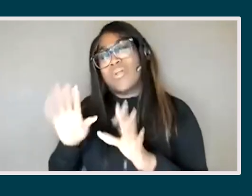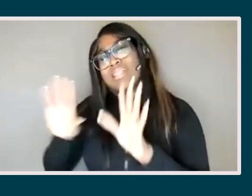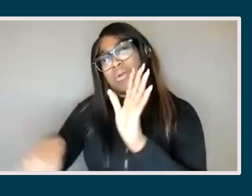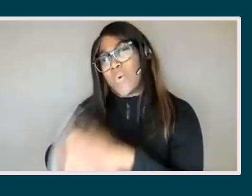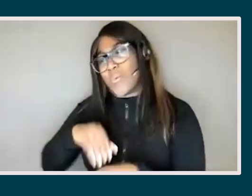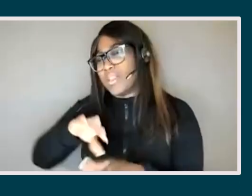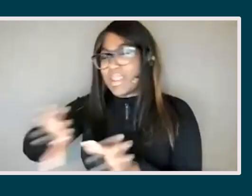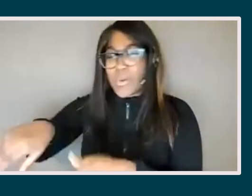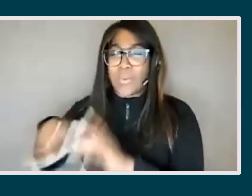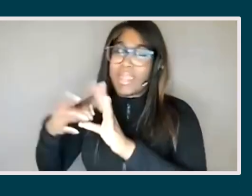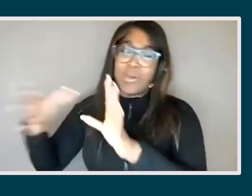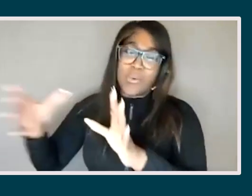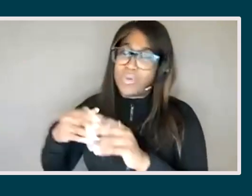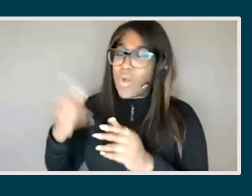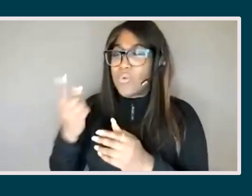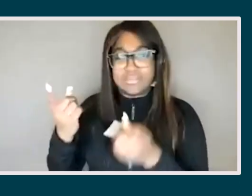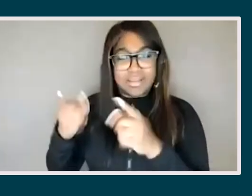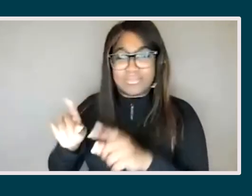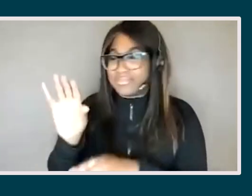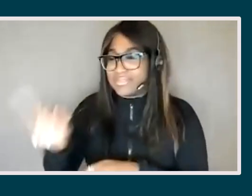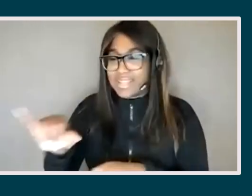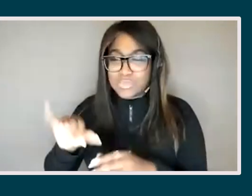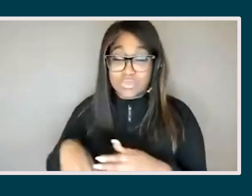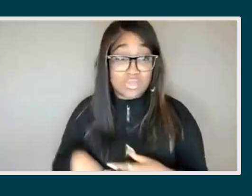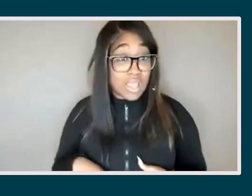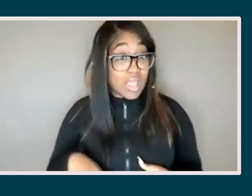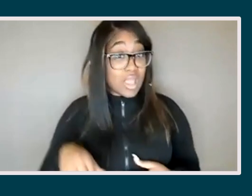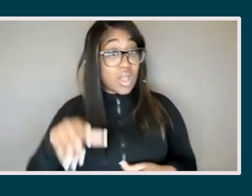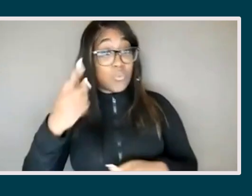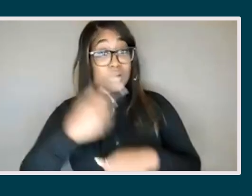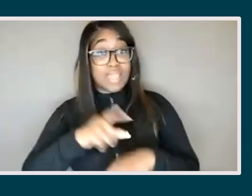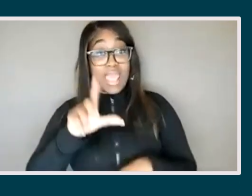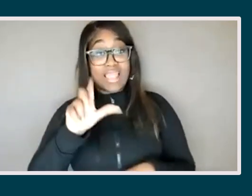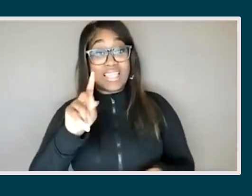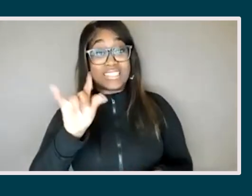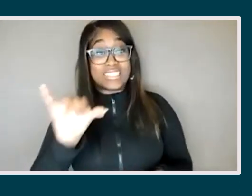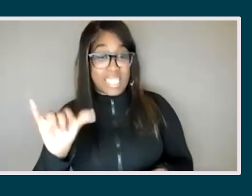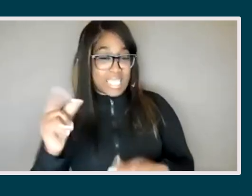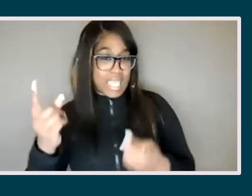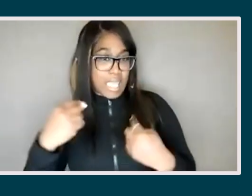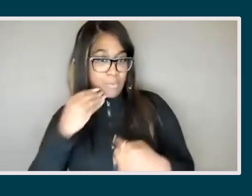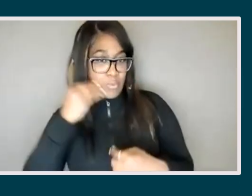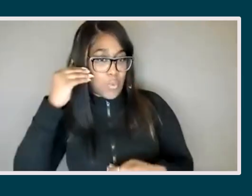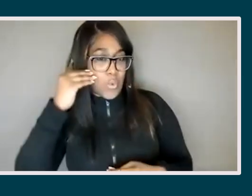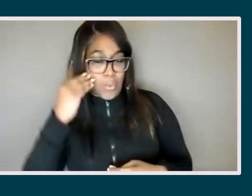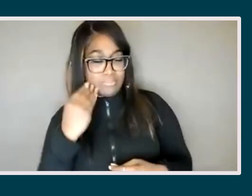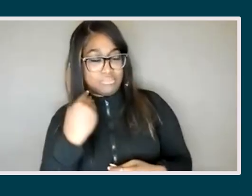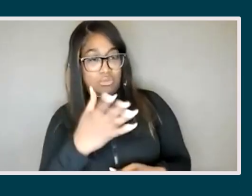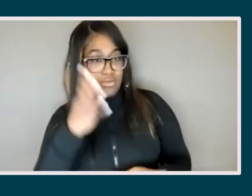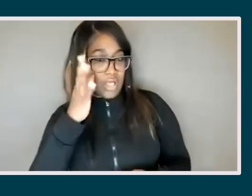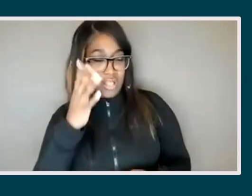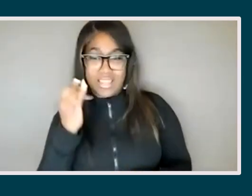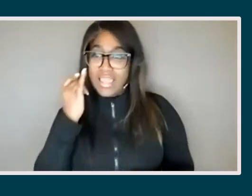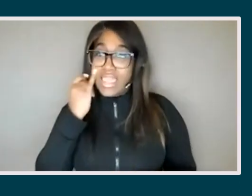way. I remember Lindsey came home once and she said to her father, suppose I dated